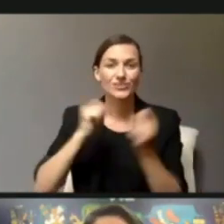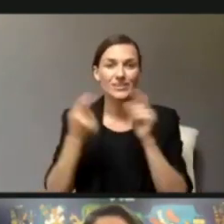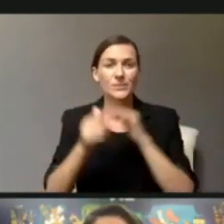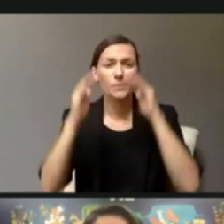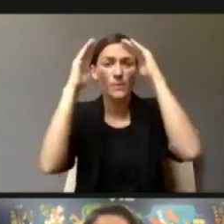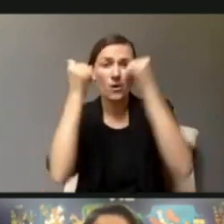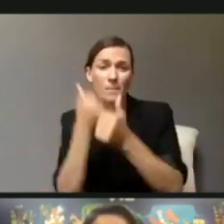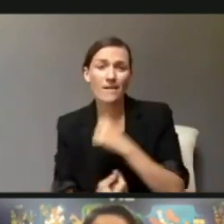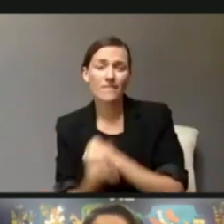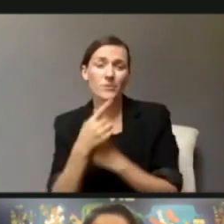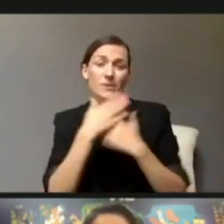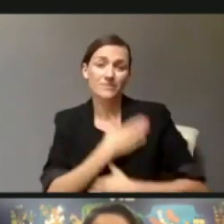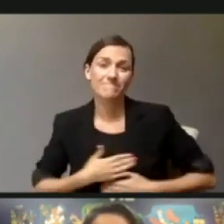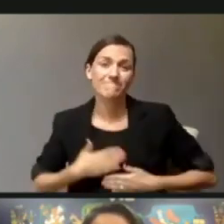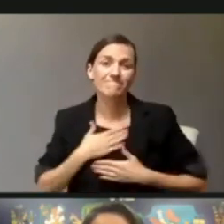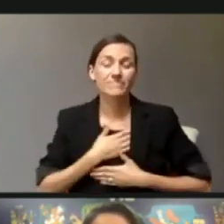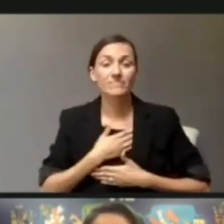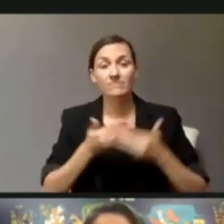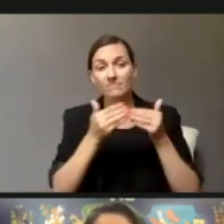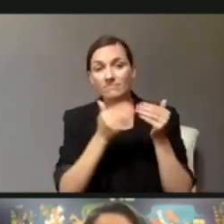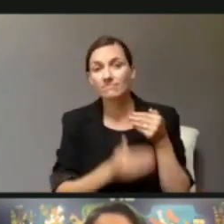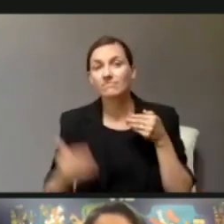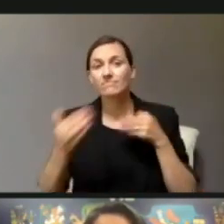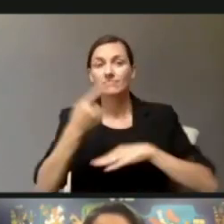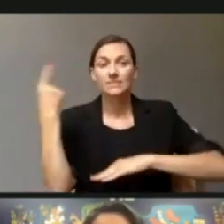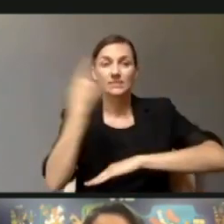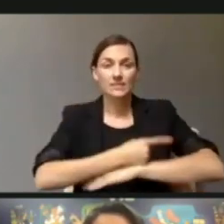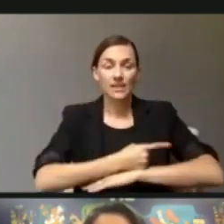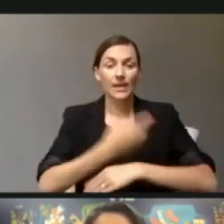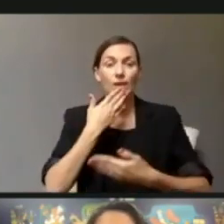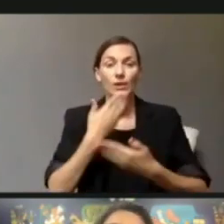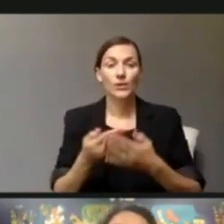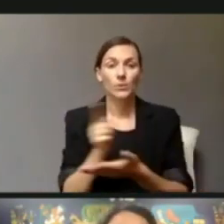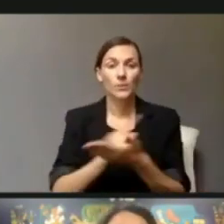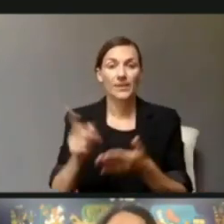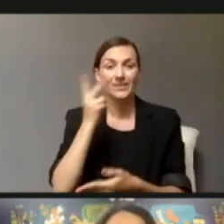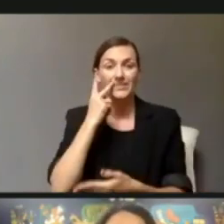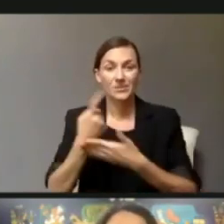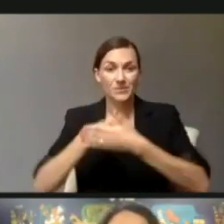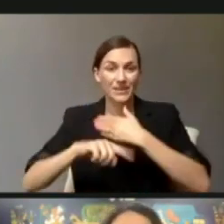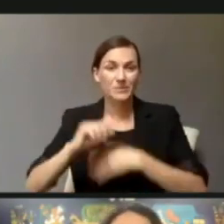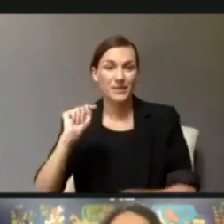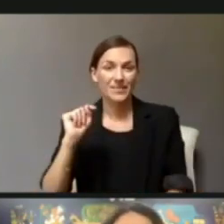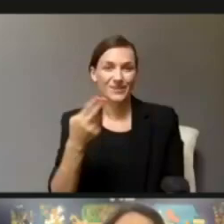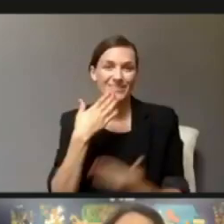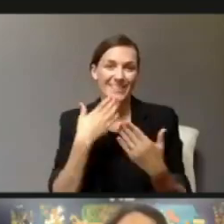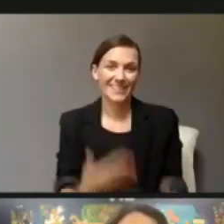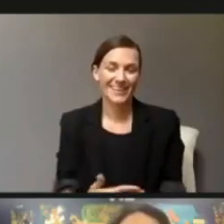everybody has a really great rest of your day and a really good week, and we'll see you next Thursday. Thank you.